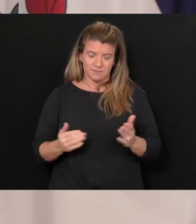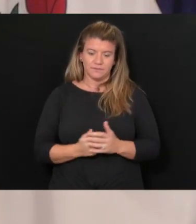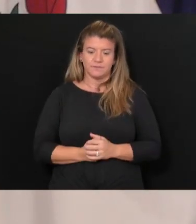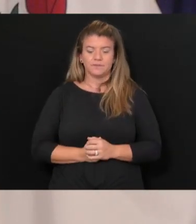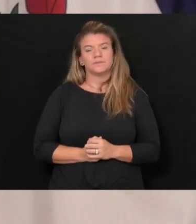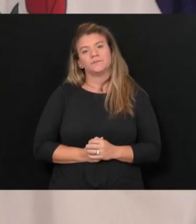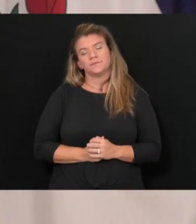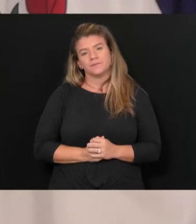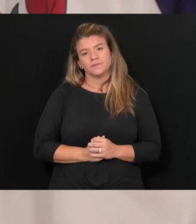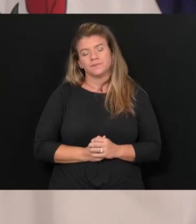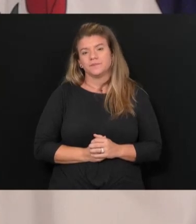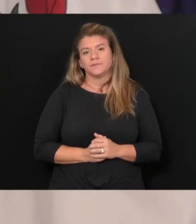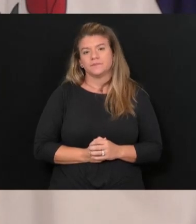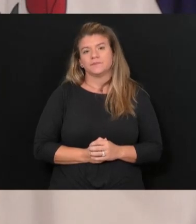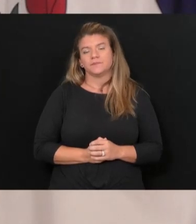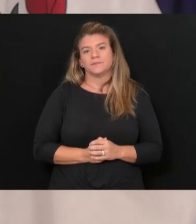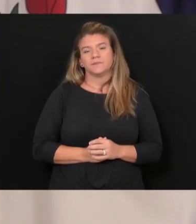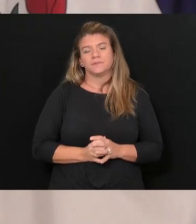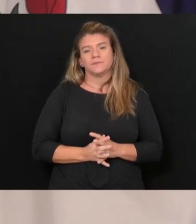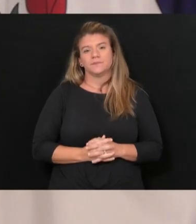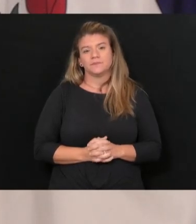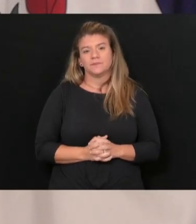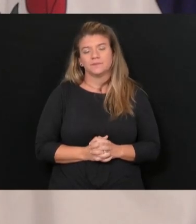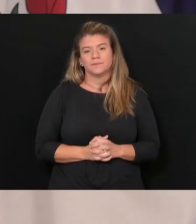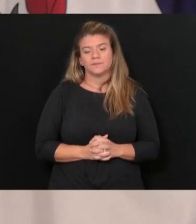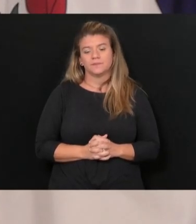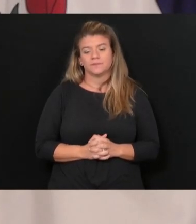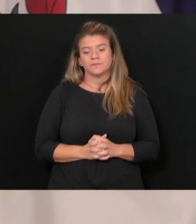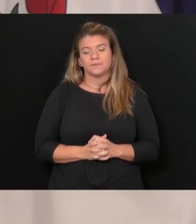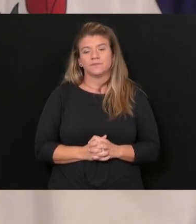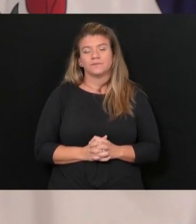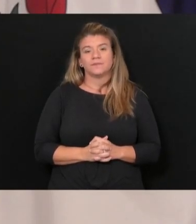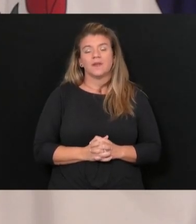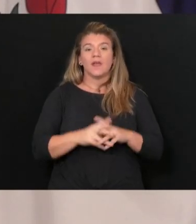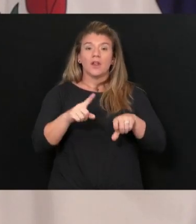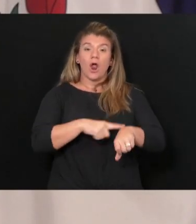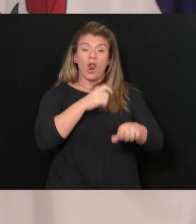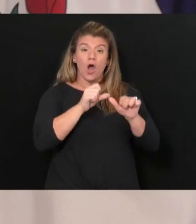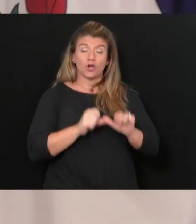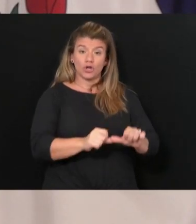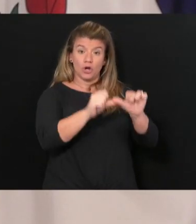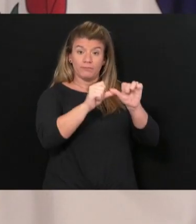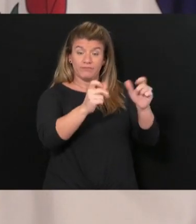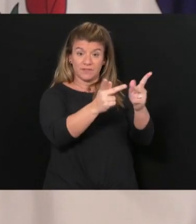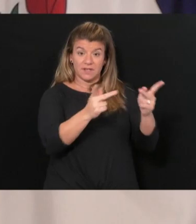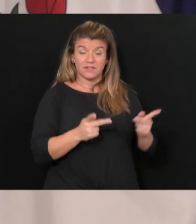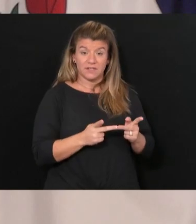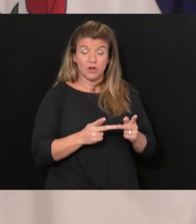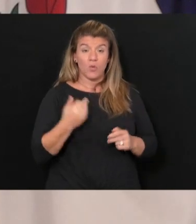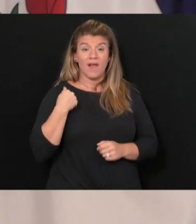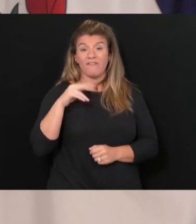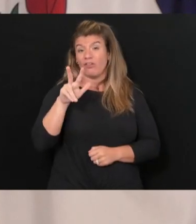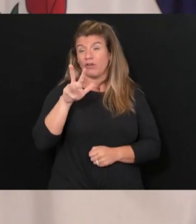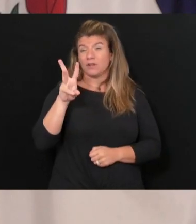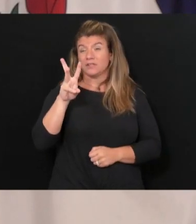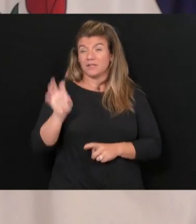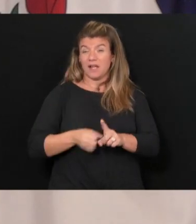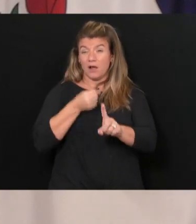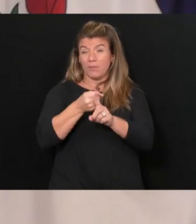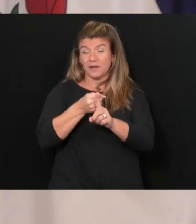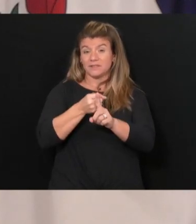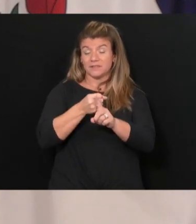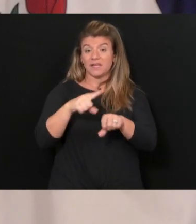now, if I could jump over to the long-term care facilities, we have 36 outbreaks in our long-term